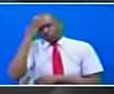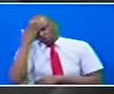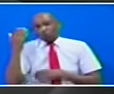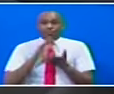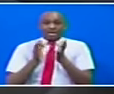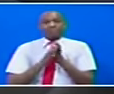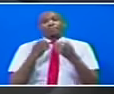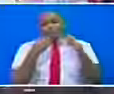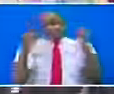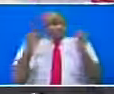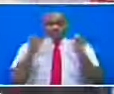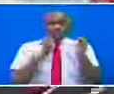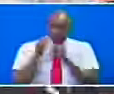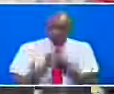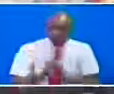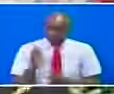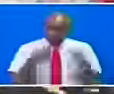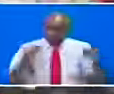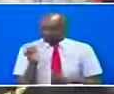atakuwa flag bearer wa CORD.